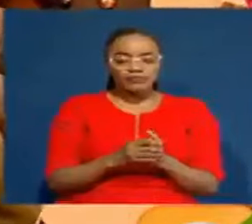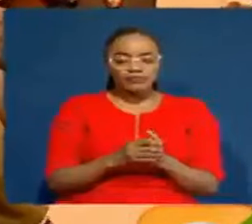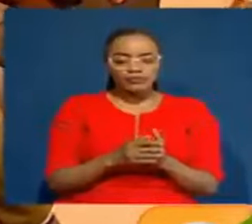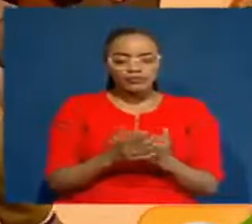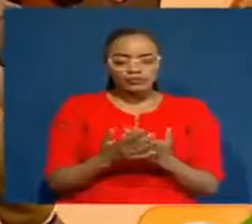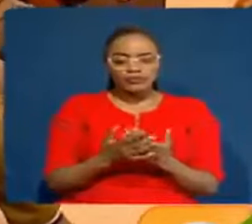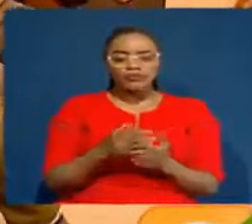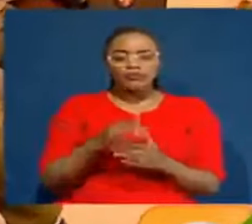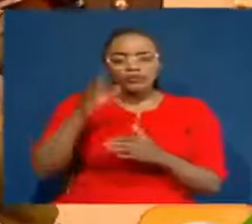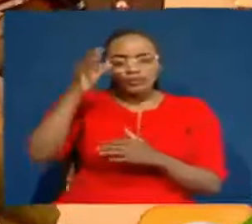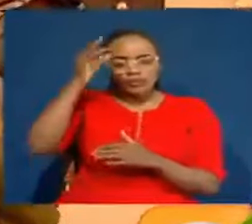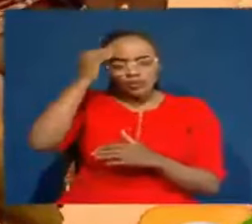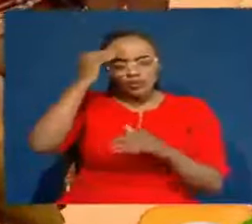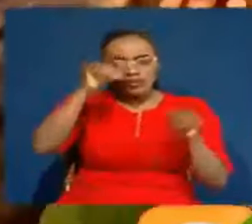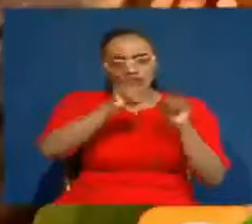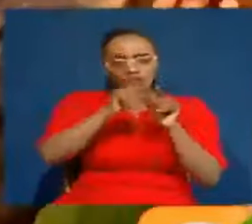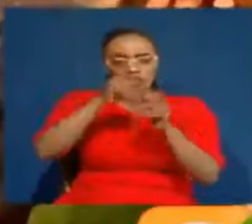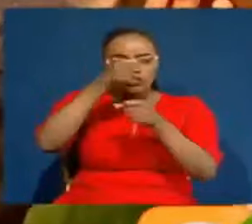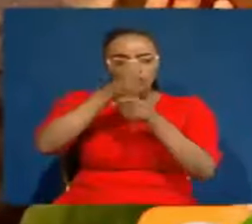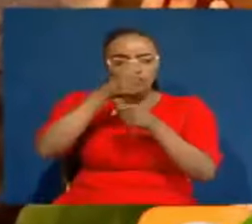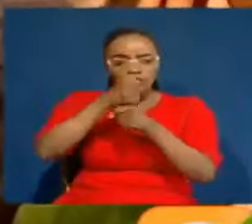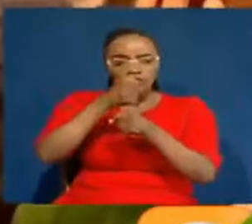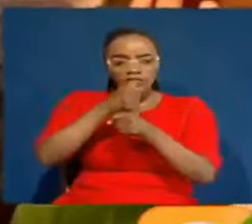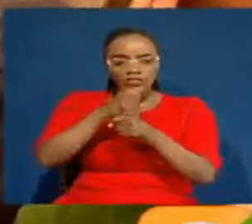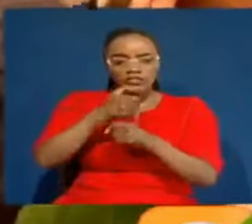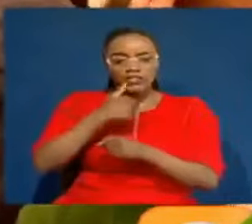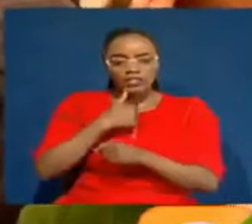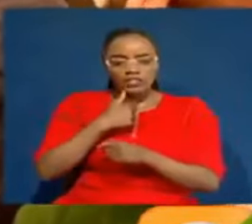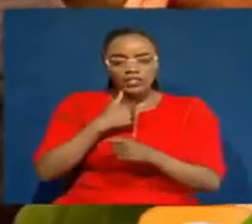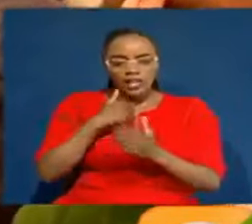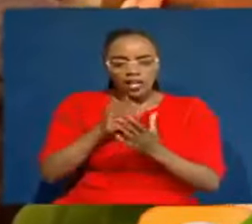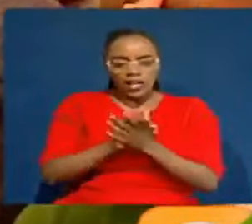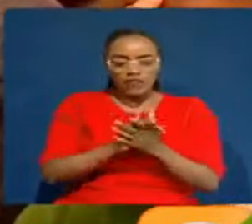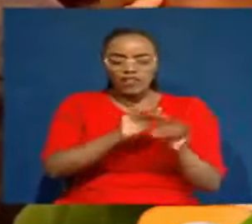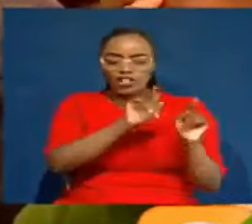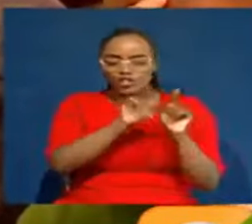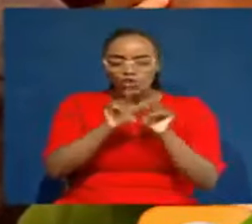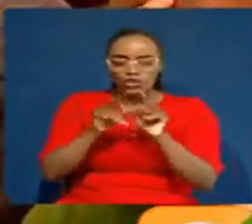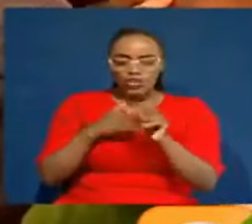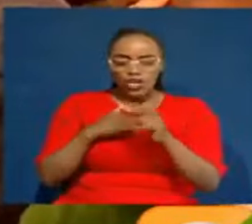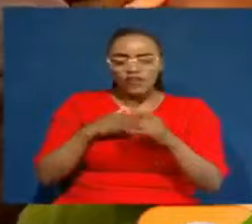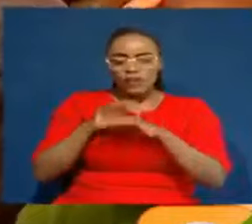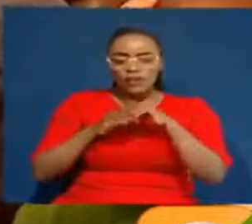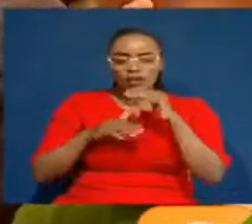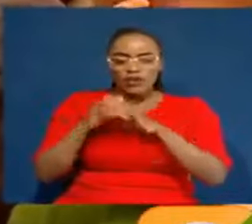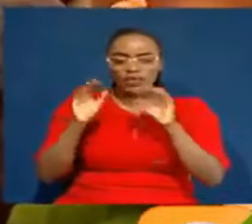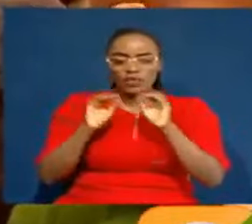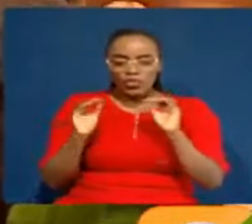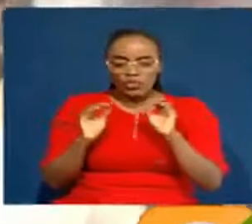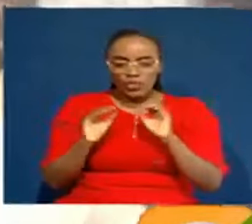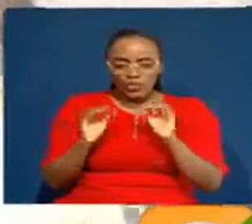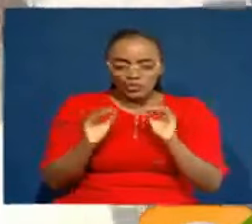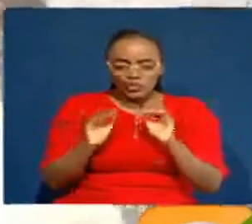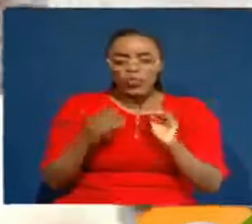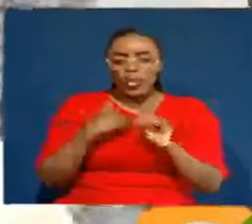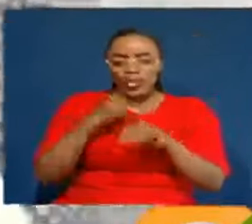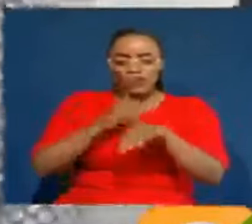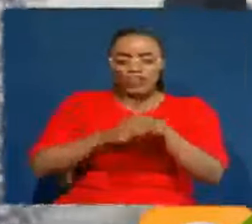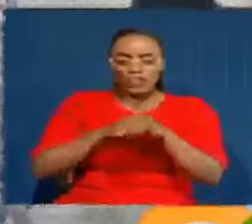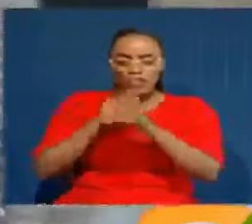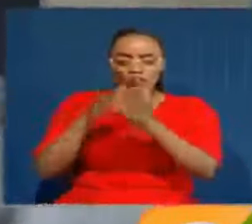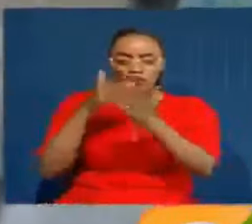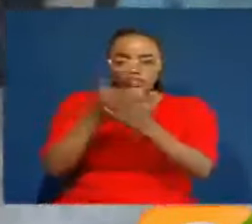Wizara ya elimu ikishikilia kuwa wanafunzi ambao bado wanahisi kutoridhika na nafasi ya kupata ufadhili wana muda kukata